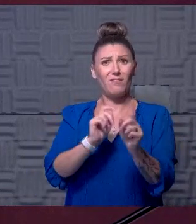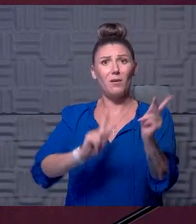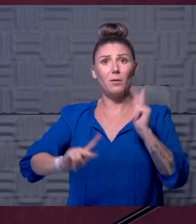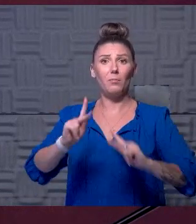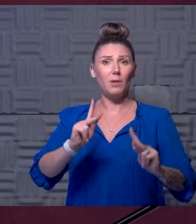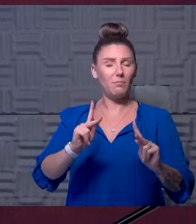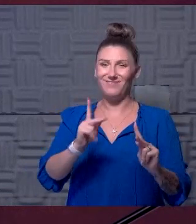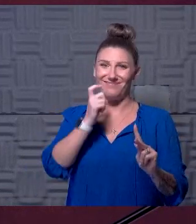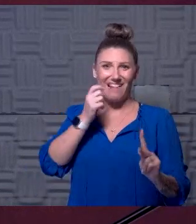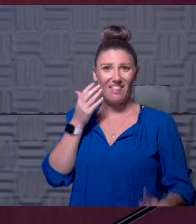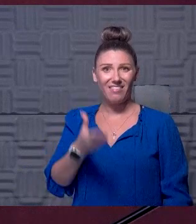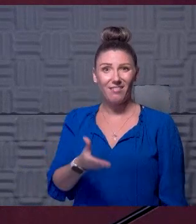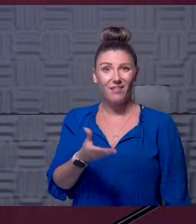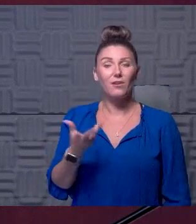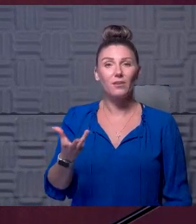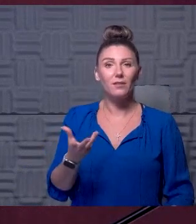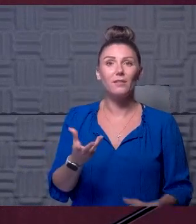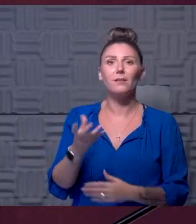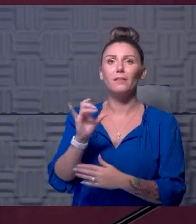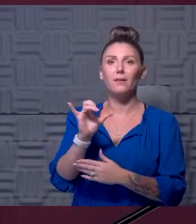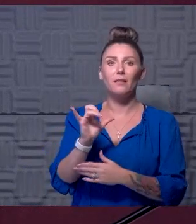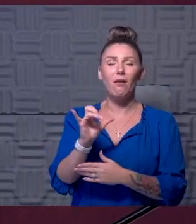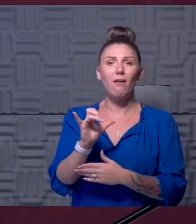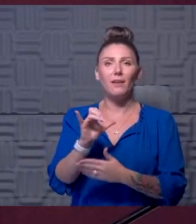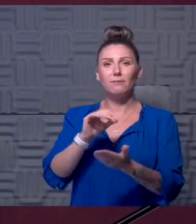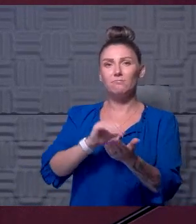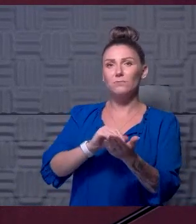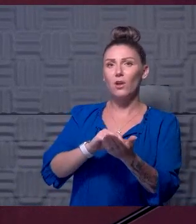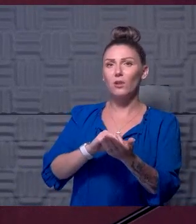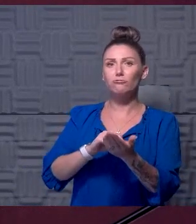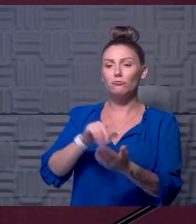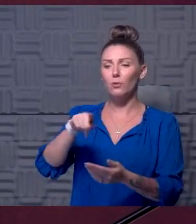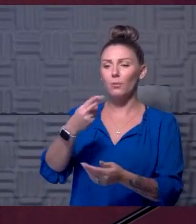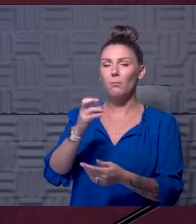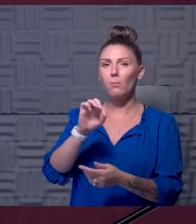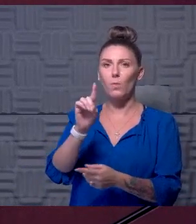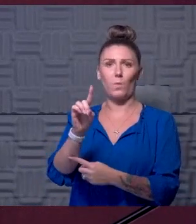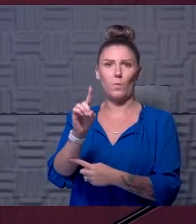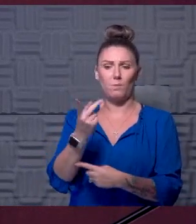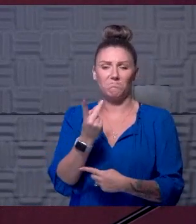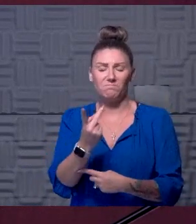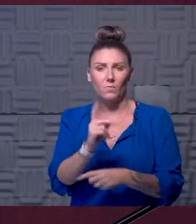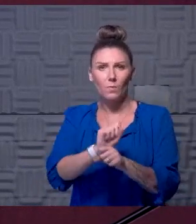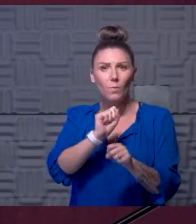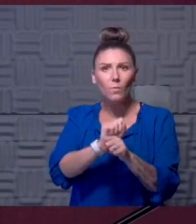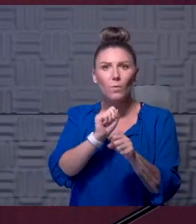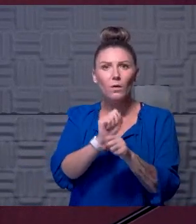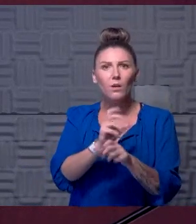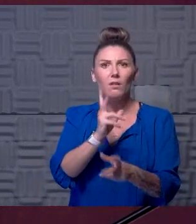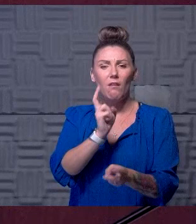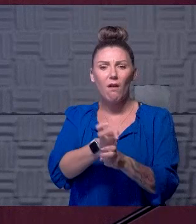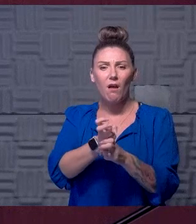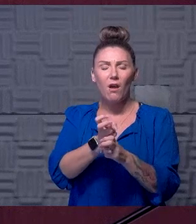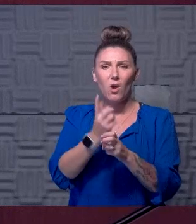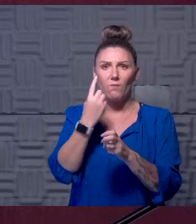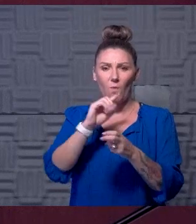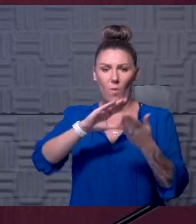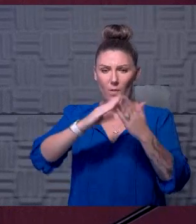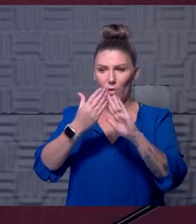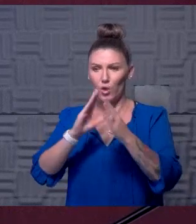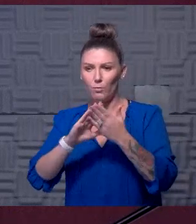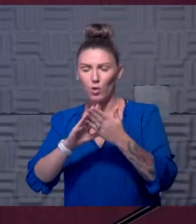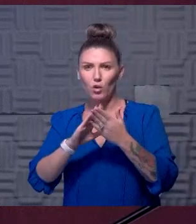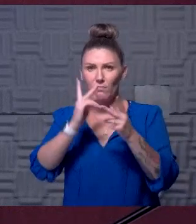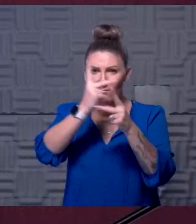And as Dr. Pahud and I have been really working hard, is to work with our community to hit this problem